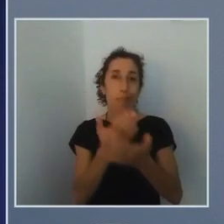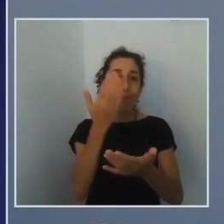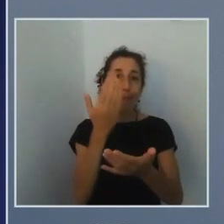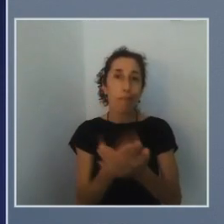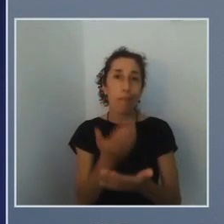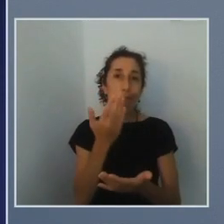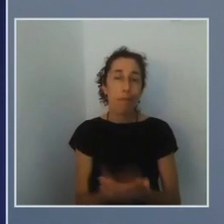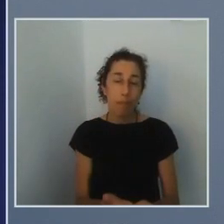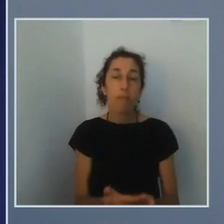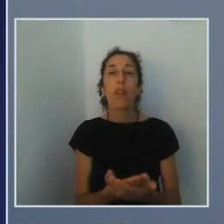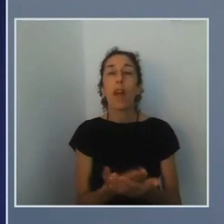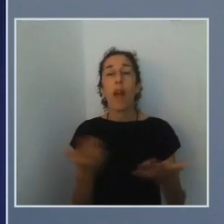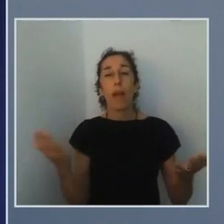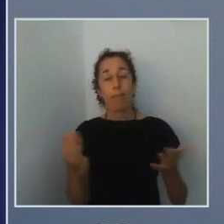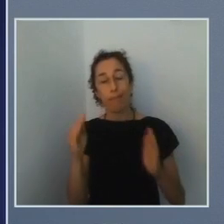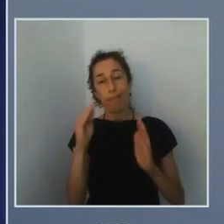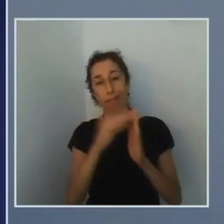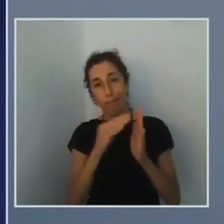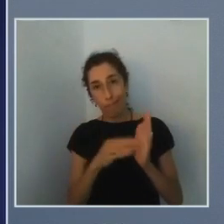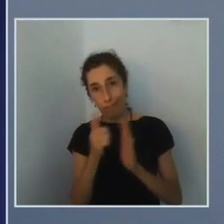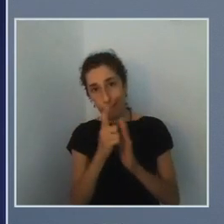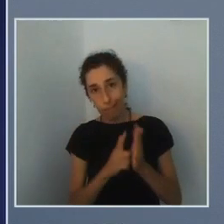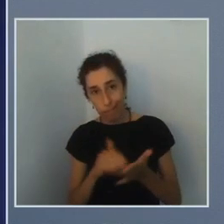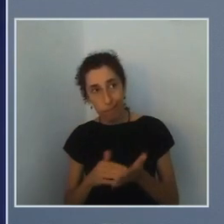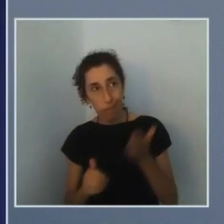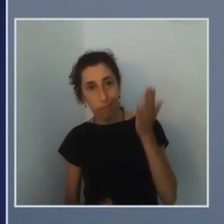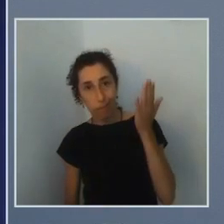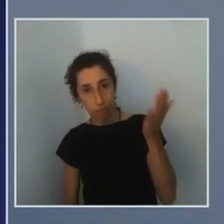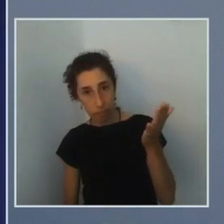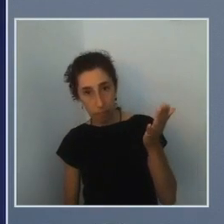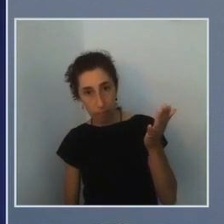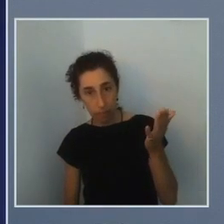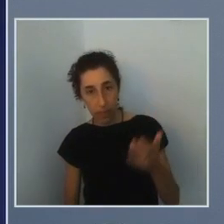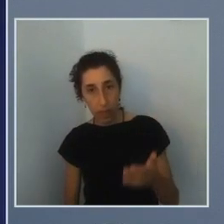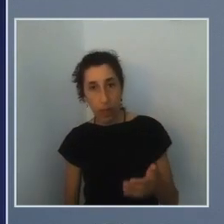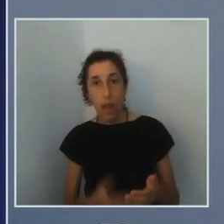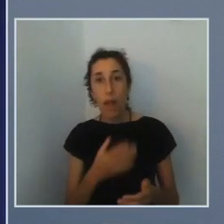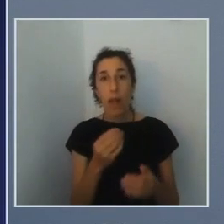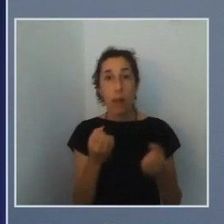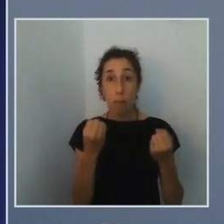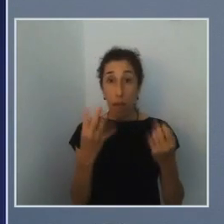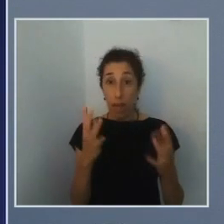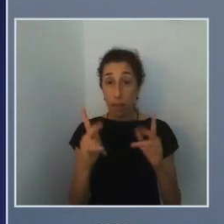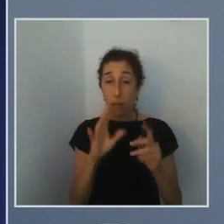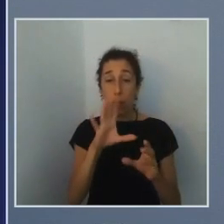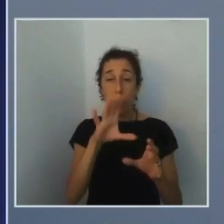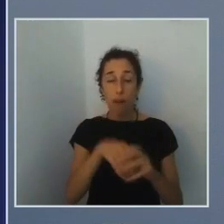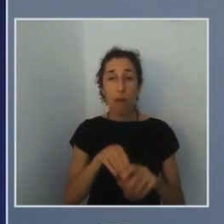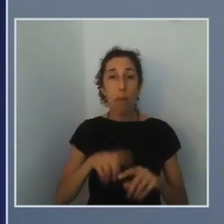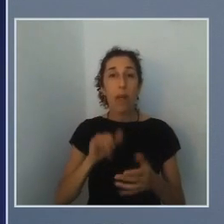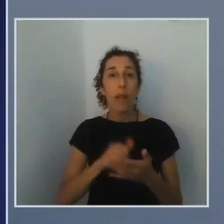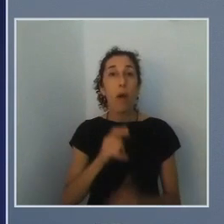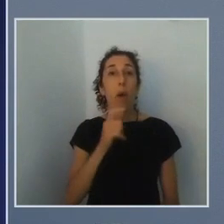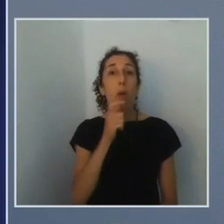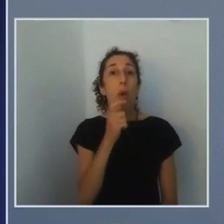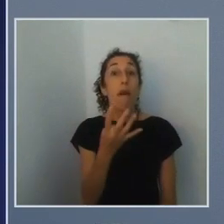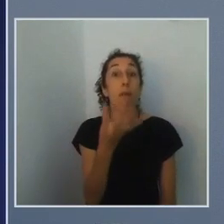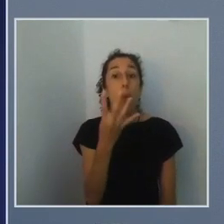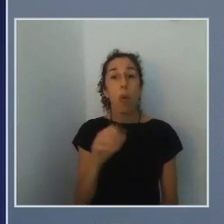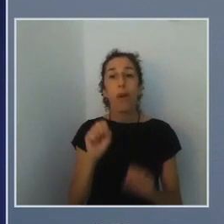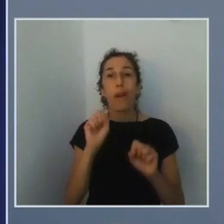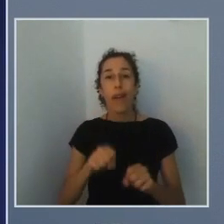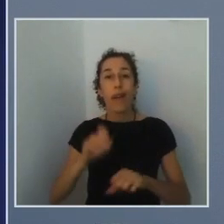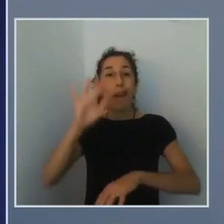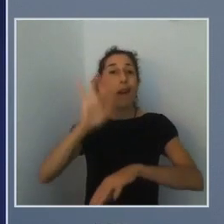perpetuated by the 4 individual defendants named in this lawsuit, who failed to fulfill